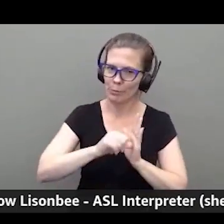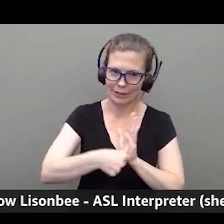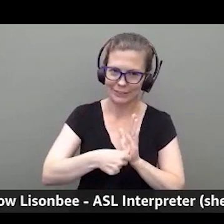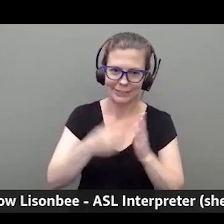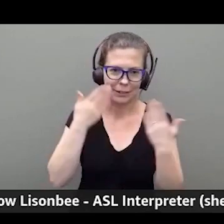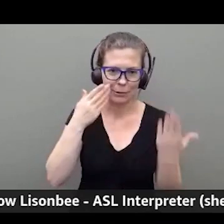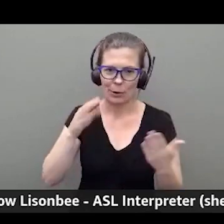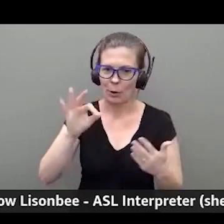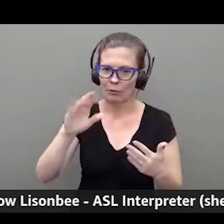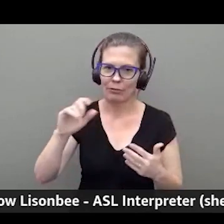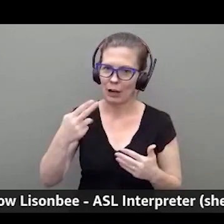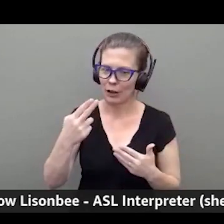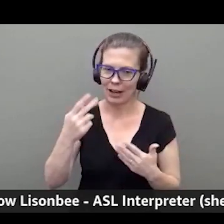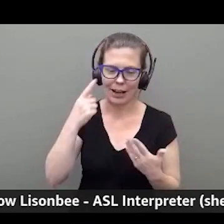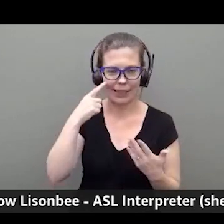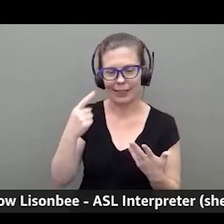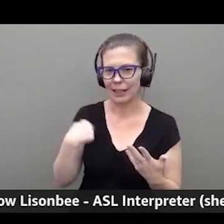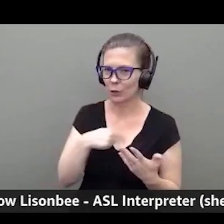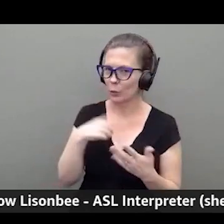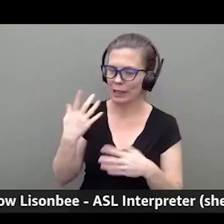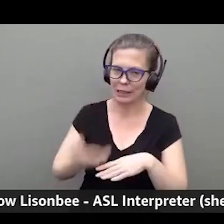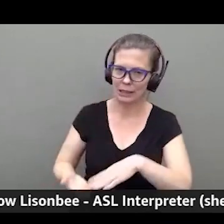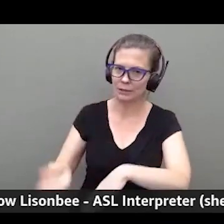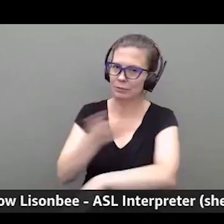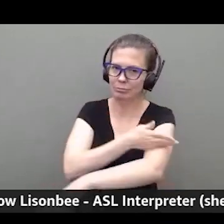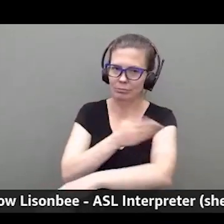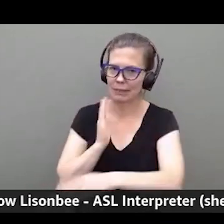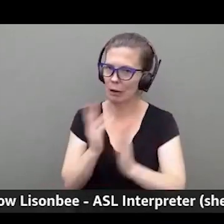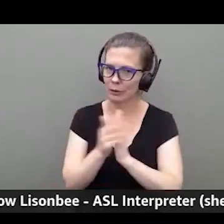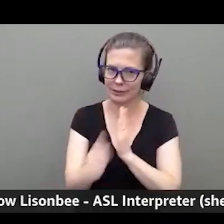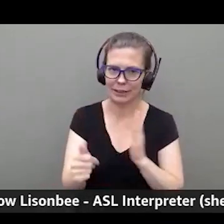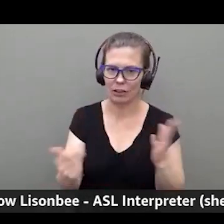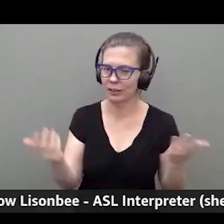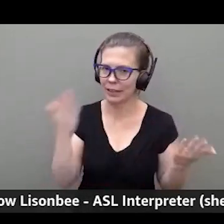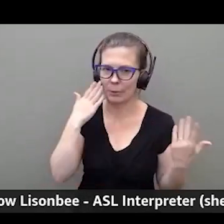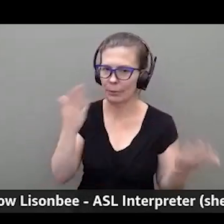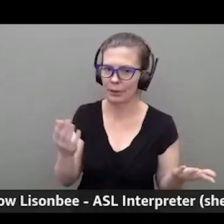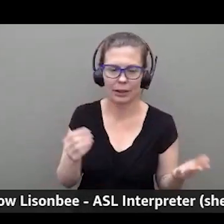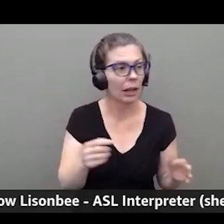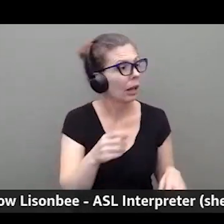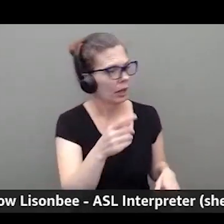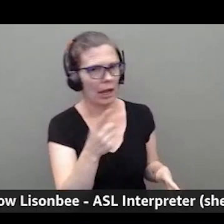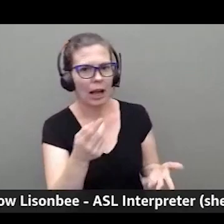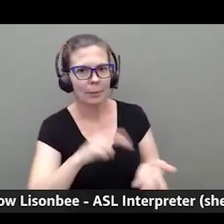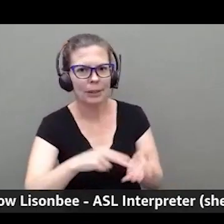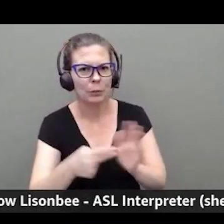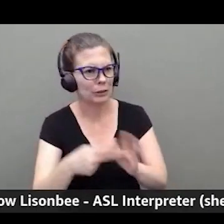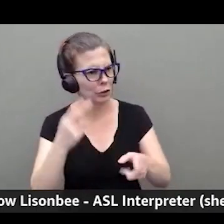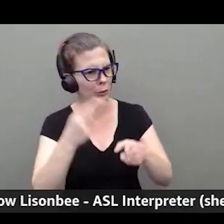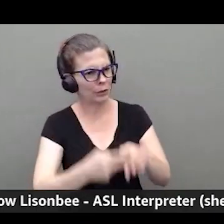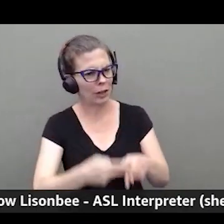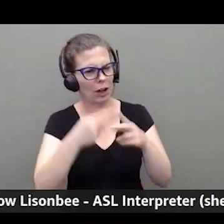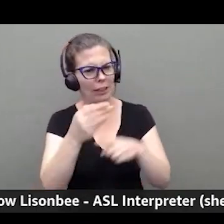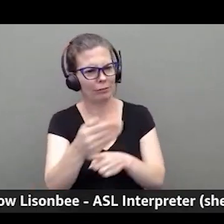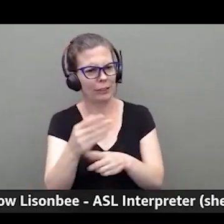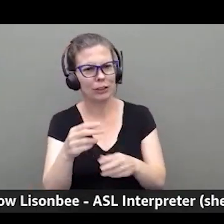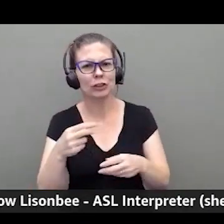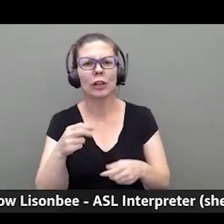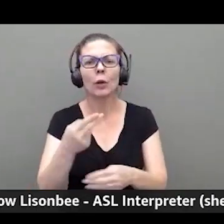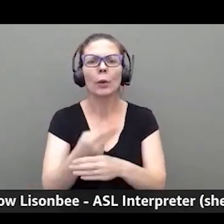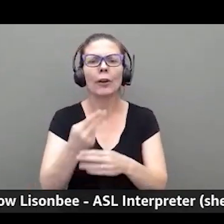Farah. Next, we've got to step up our skills here. You know, I mean, what do you call a fish wearing a bow tie?